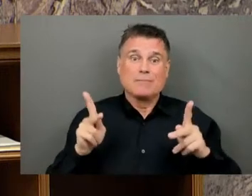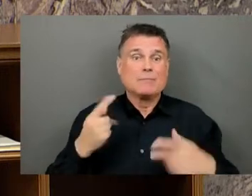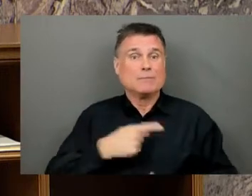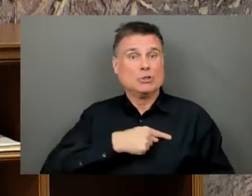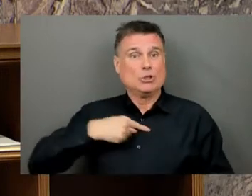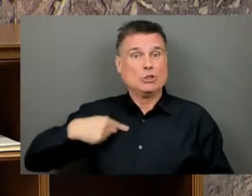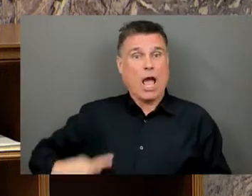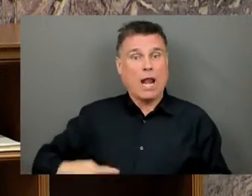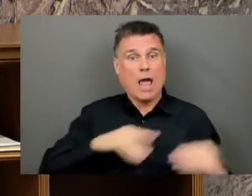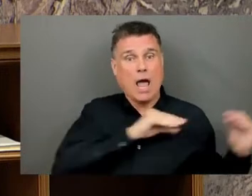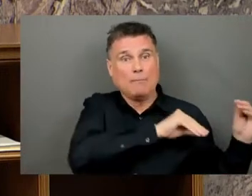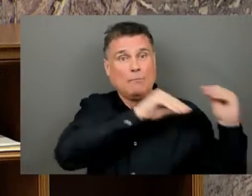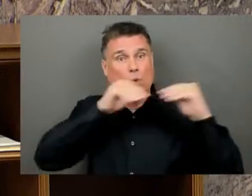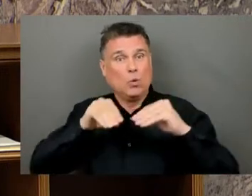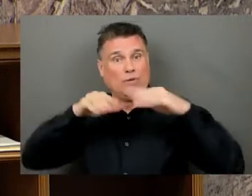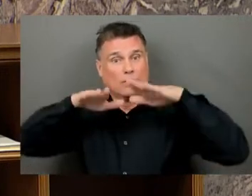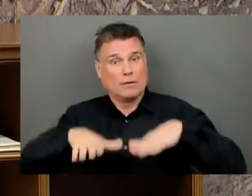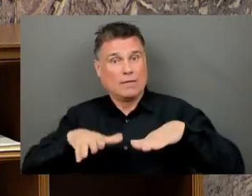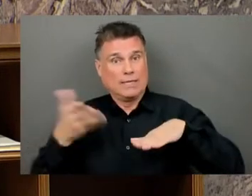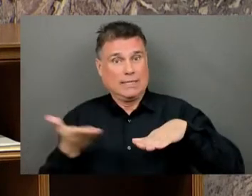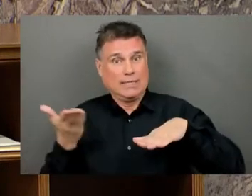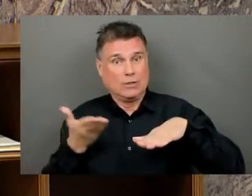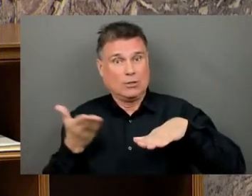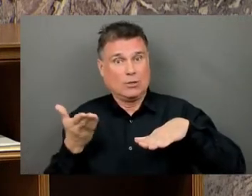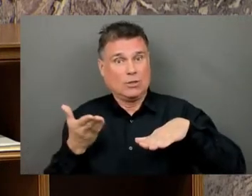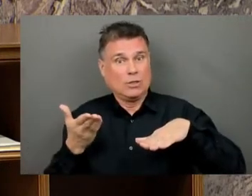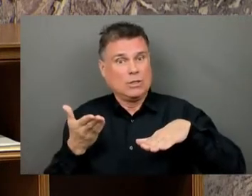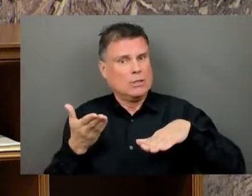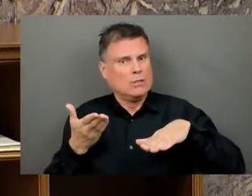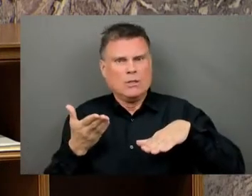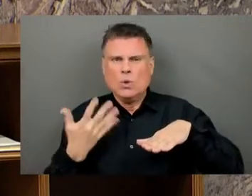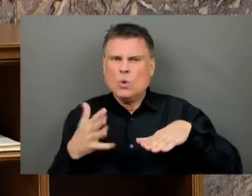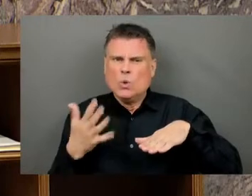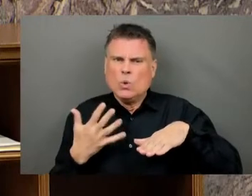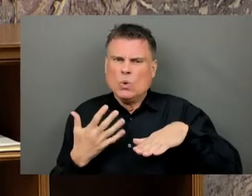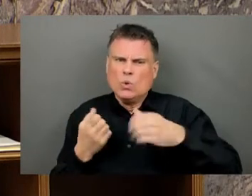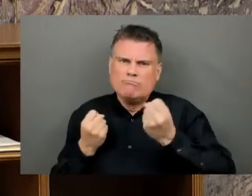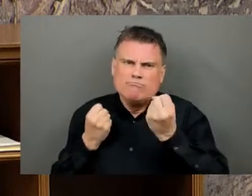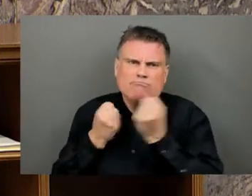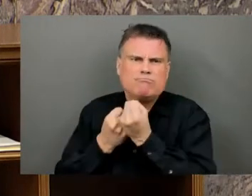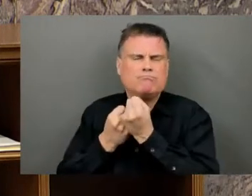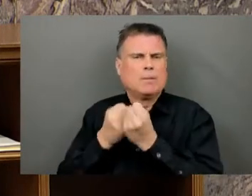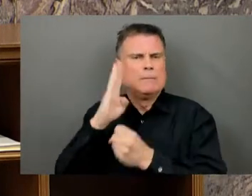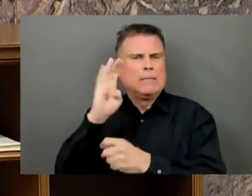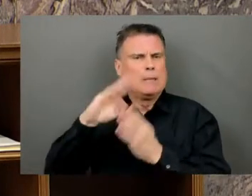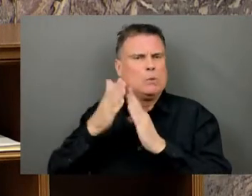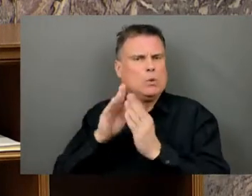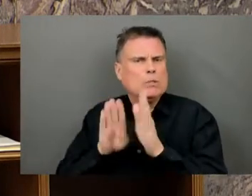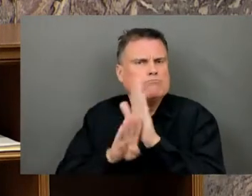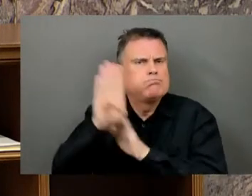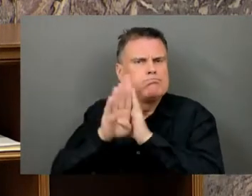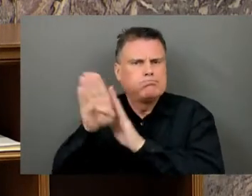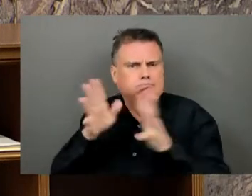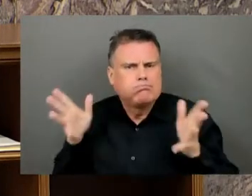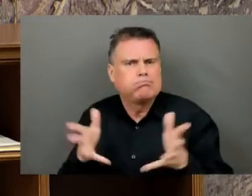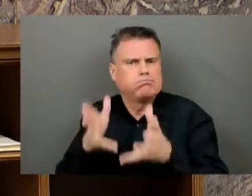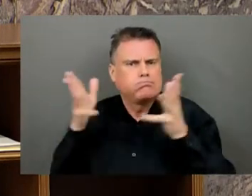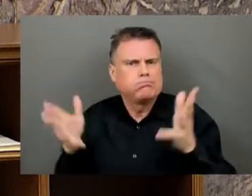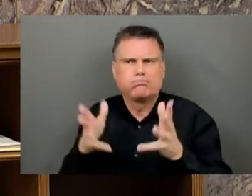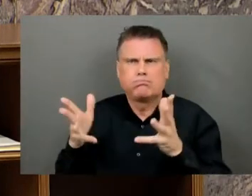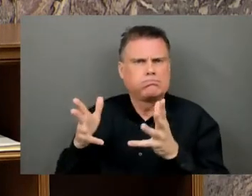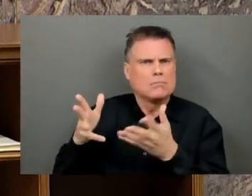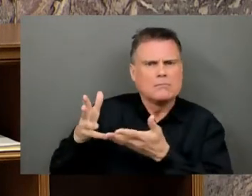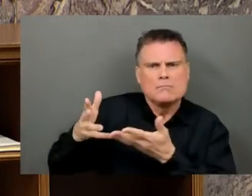mosaic. Their spirit and hard work continue to inspire us, reminding us of the